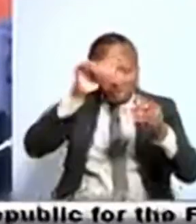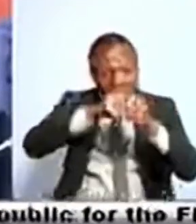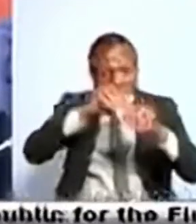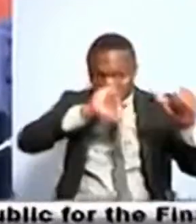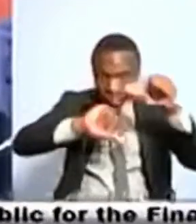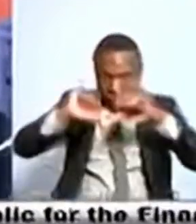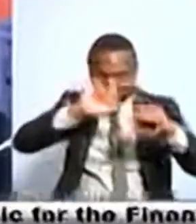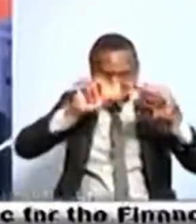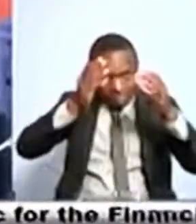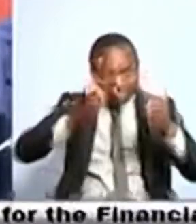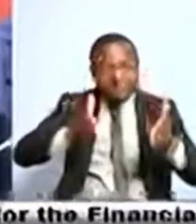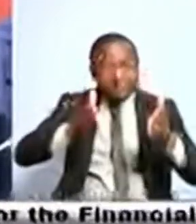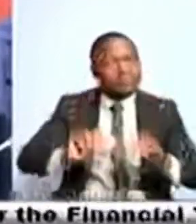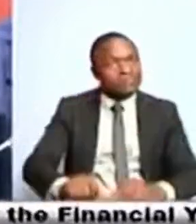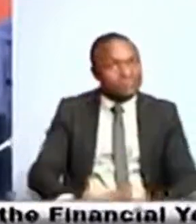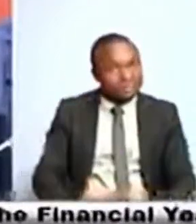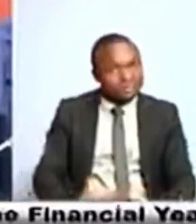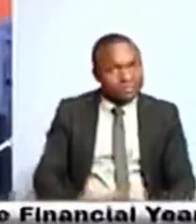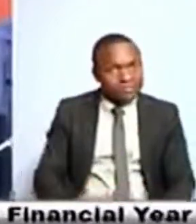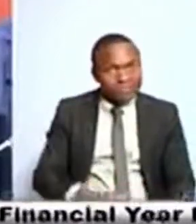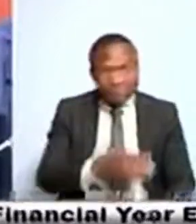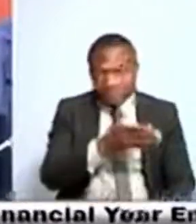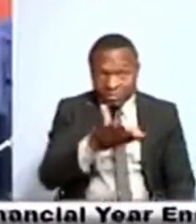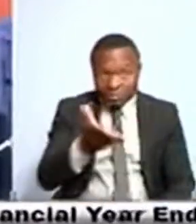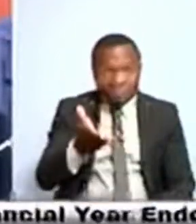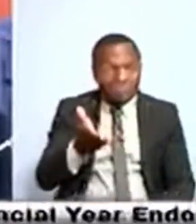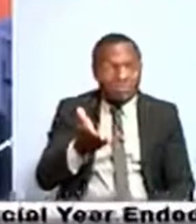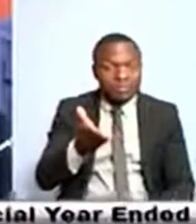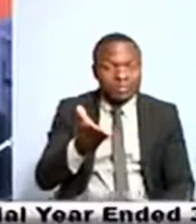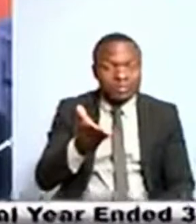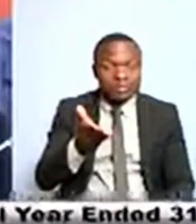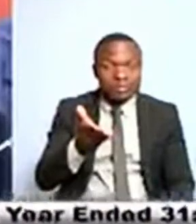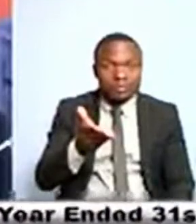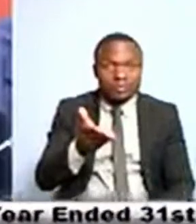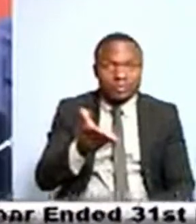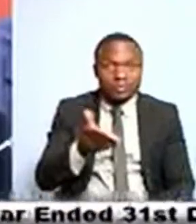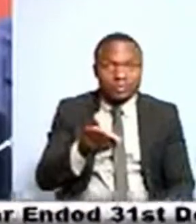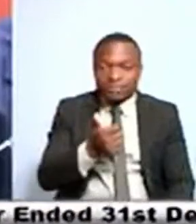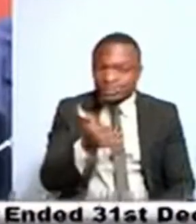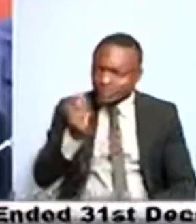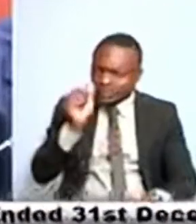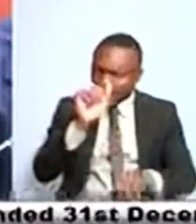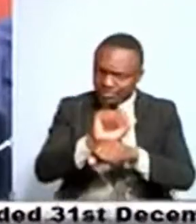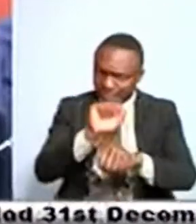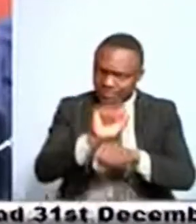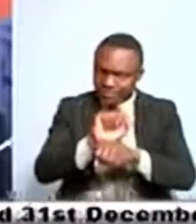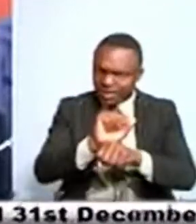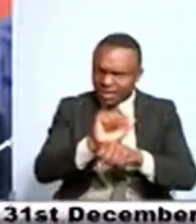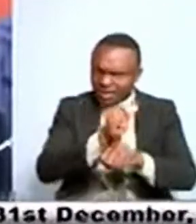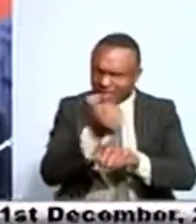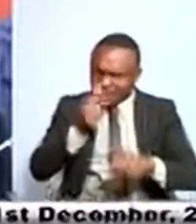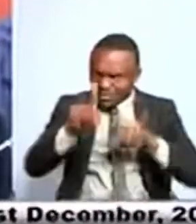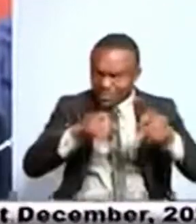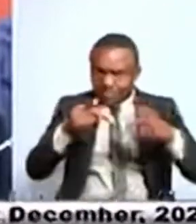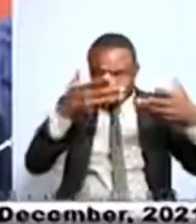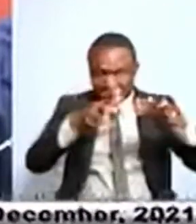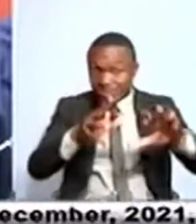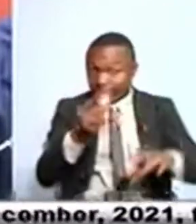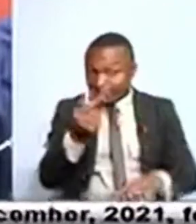colluding with some of the other people who are wasting our money. Madam